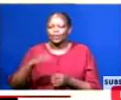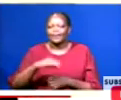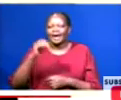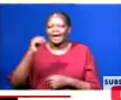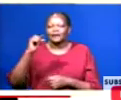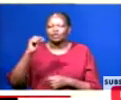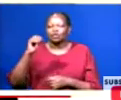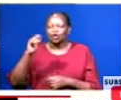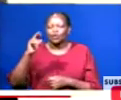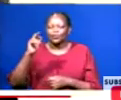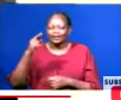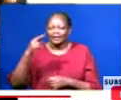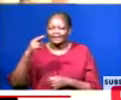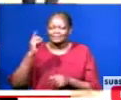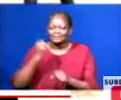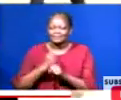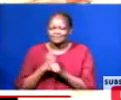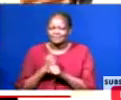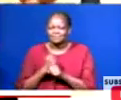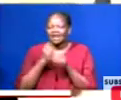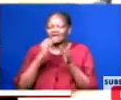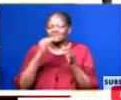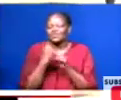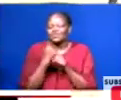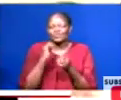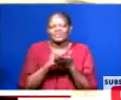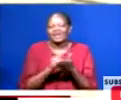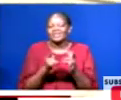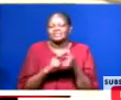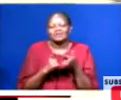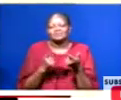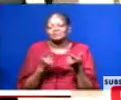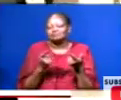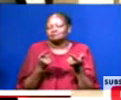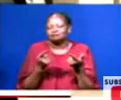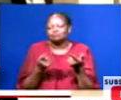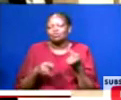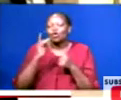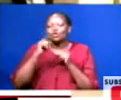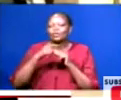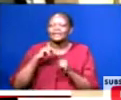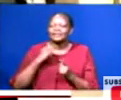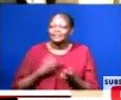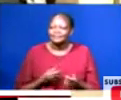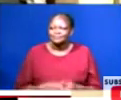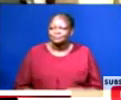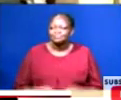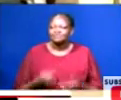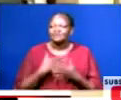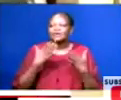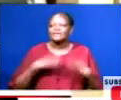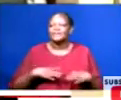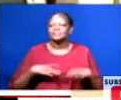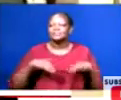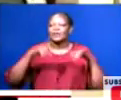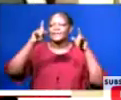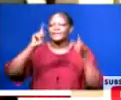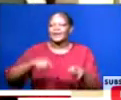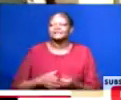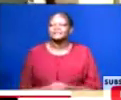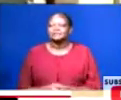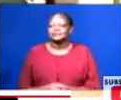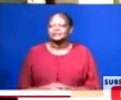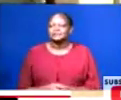hivyo tukiendelea hivi hata sisi Kenya hatutakosa kuangamizwa. Kila mtu asimame kivyake,